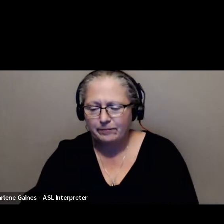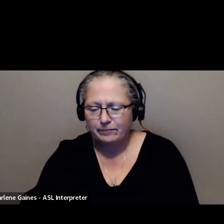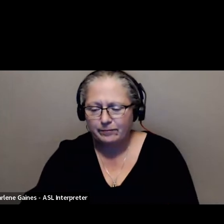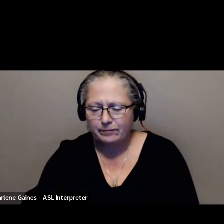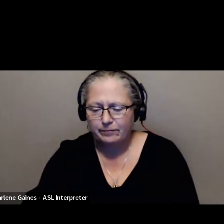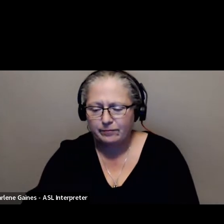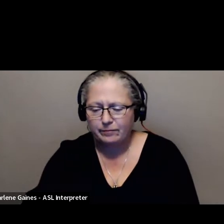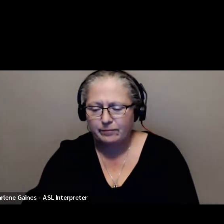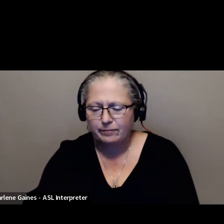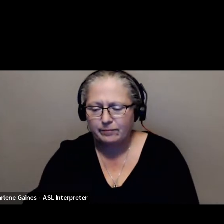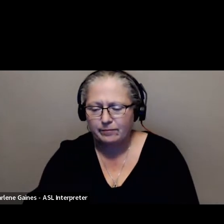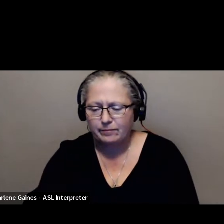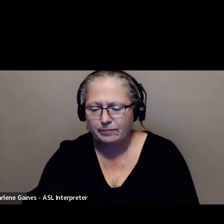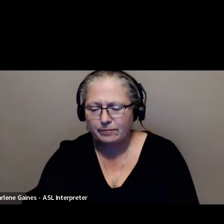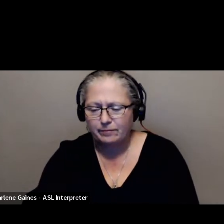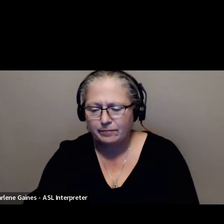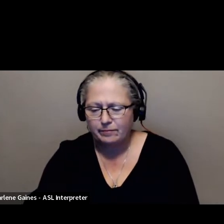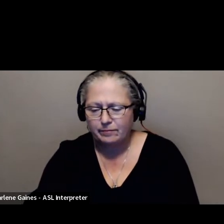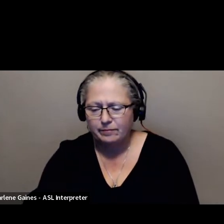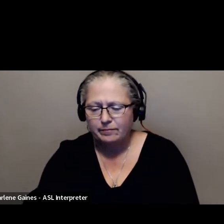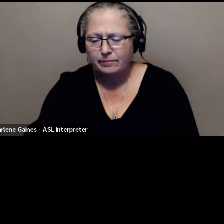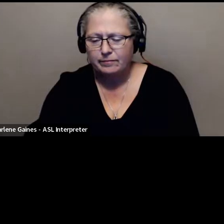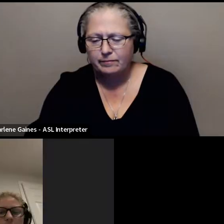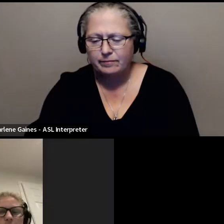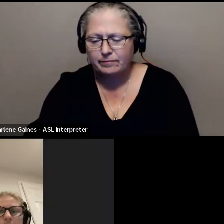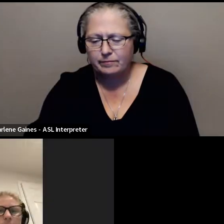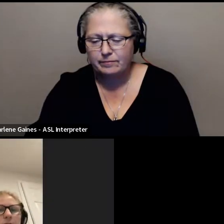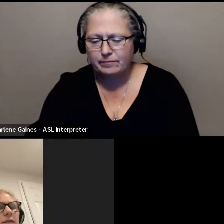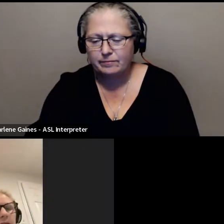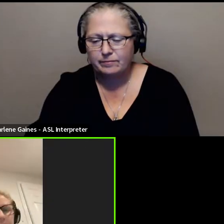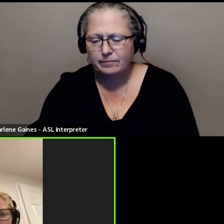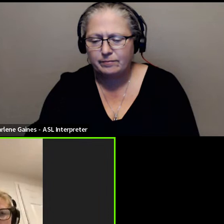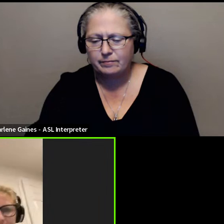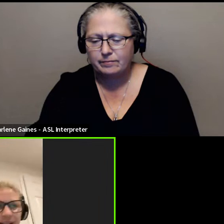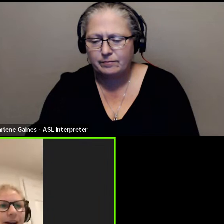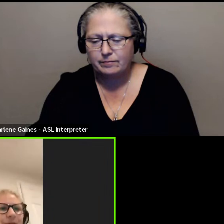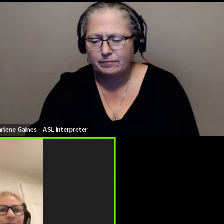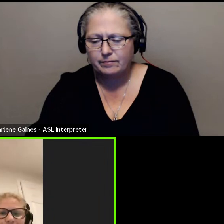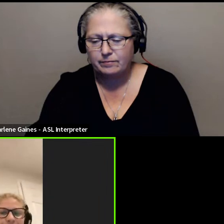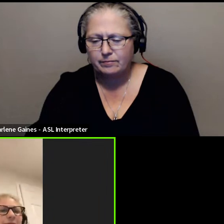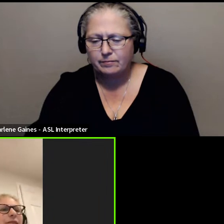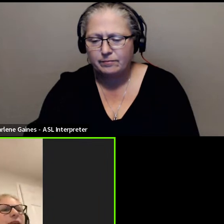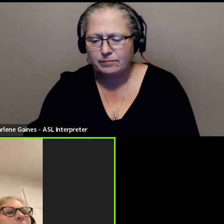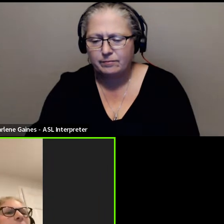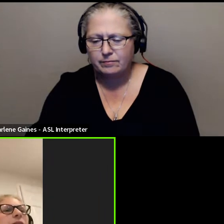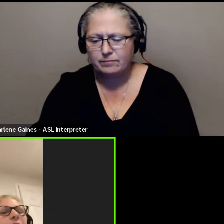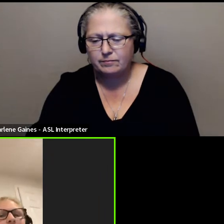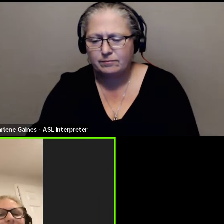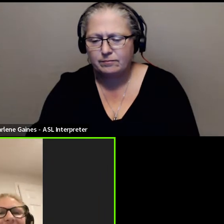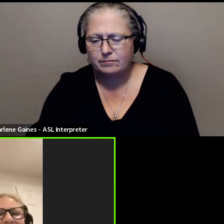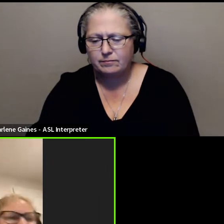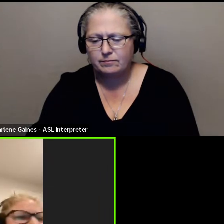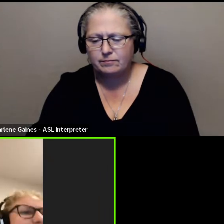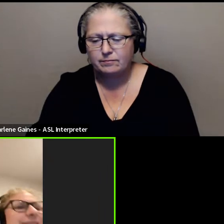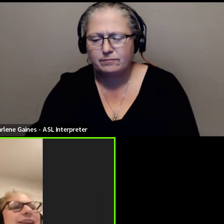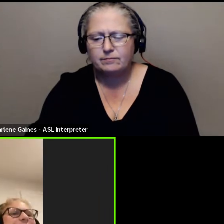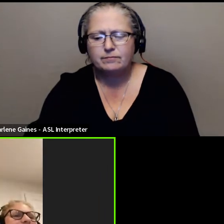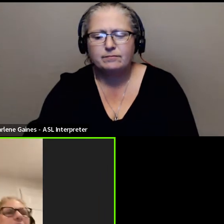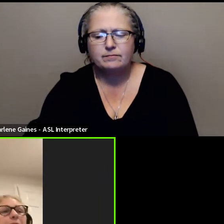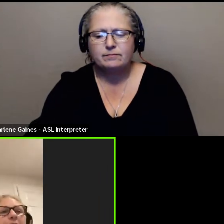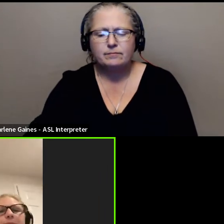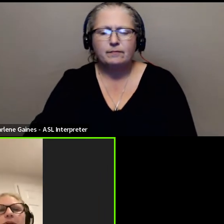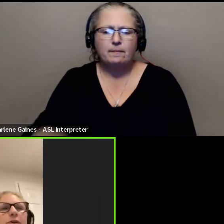Next speaker. Alana or Elon? Yes, hello. Alana, okay. Hi.